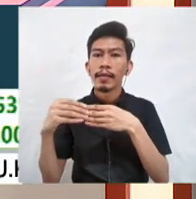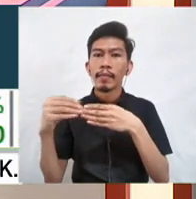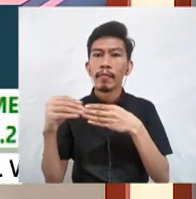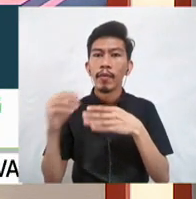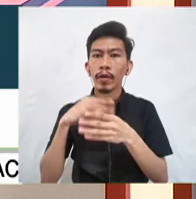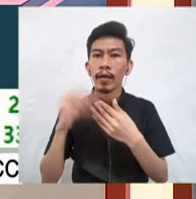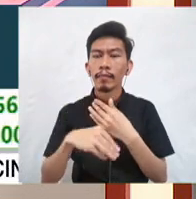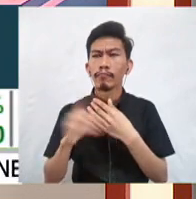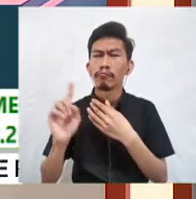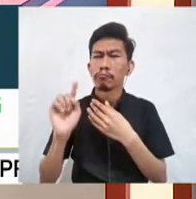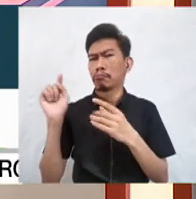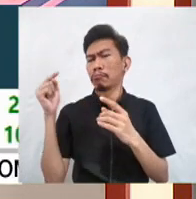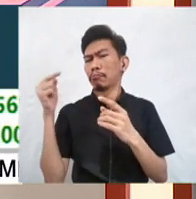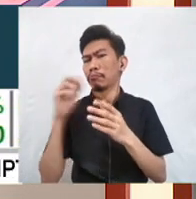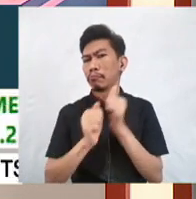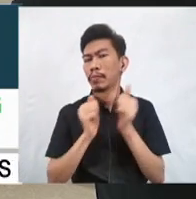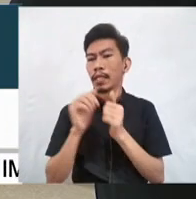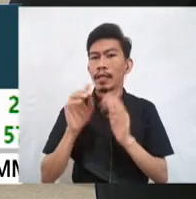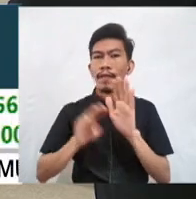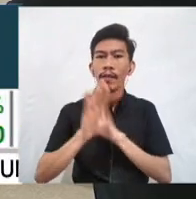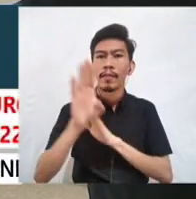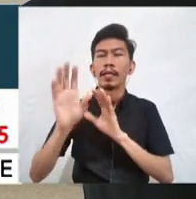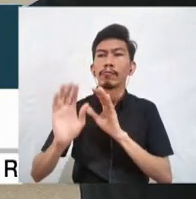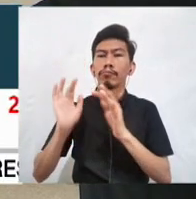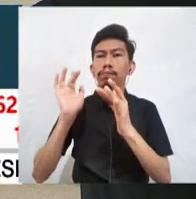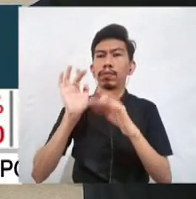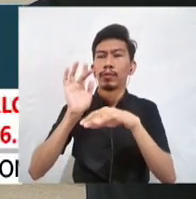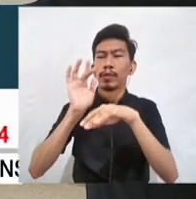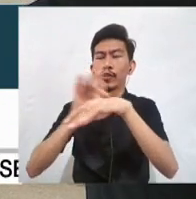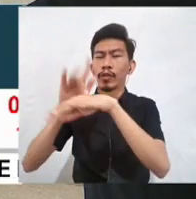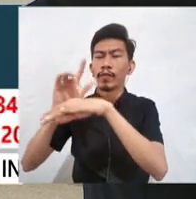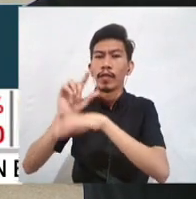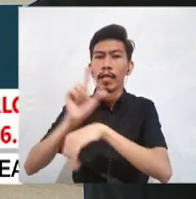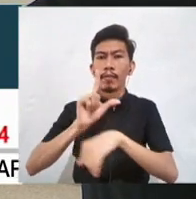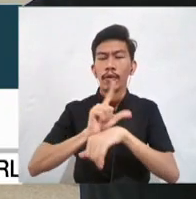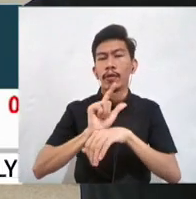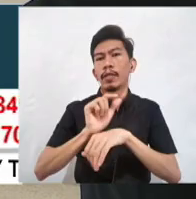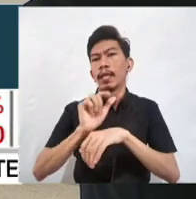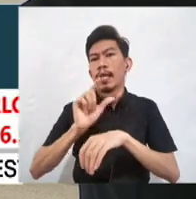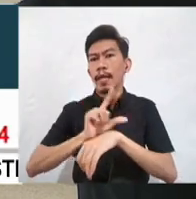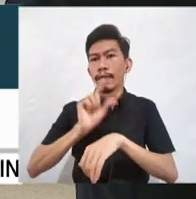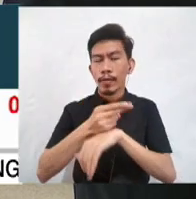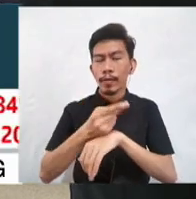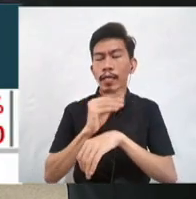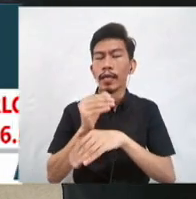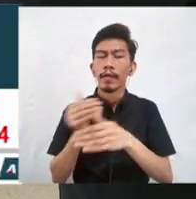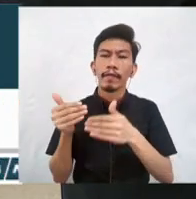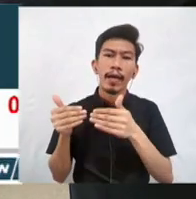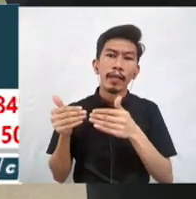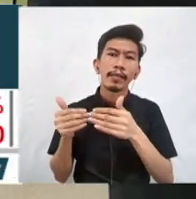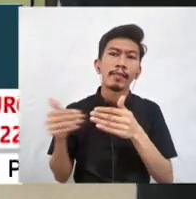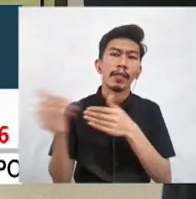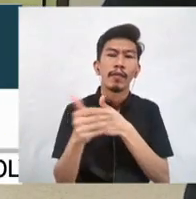an acronym for Development Outreach for Labor, Livelihood, and Advancement of Resources. Mm-hmm.